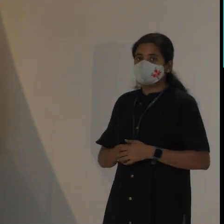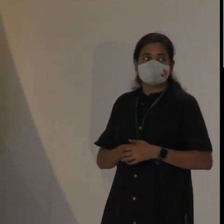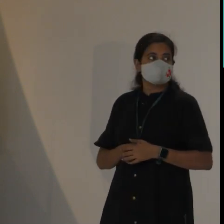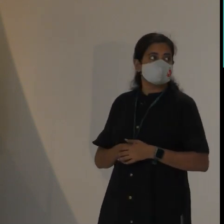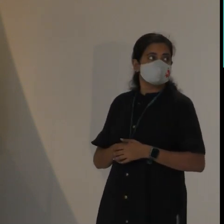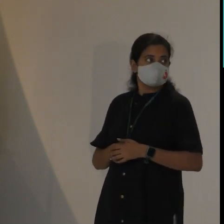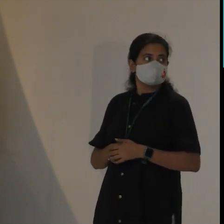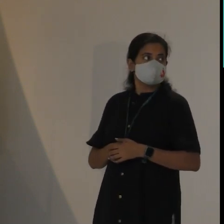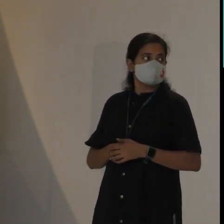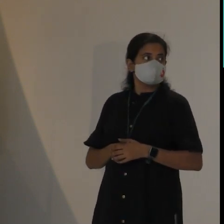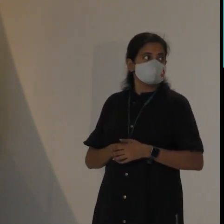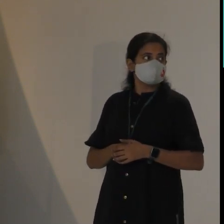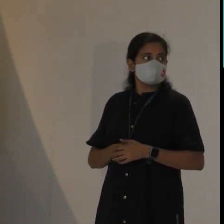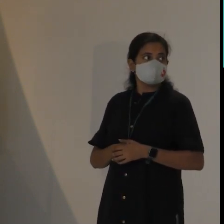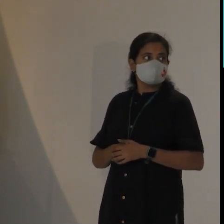Check.